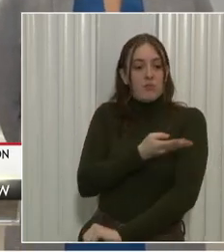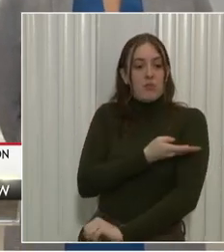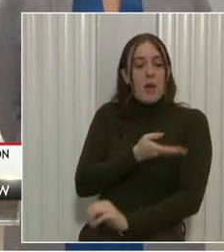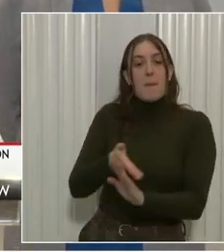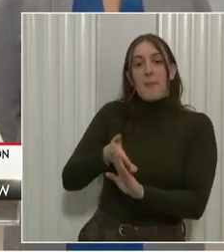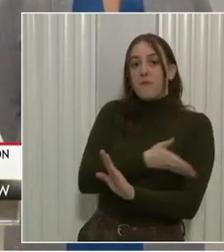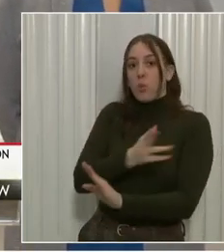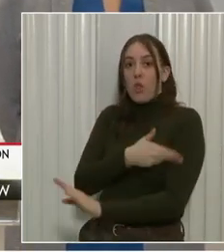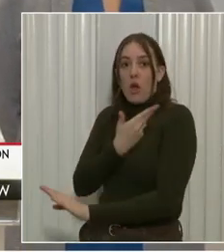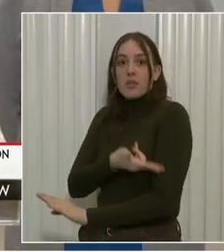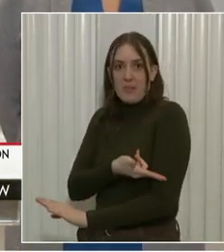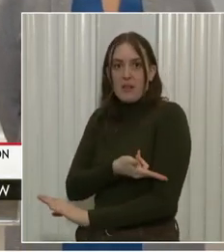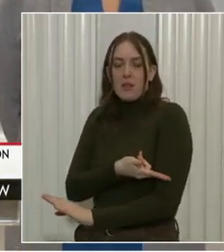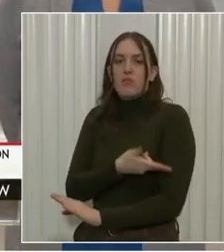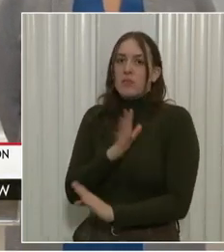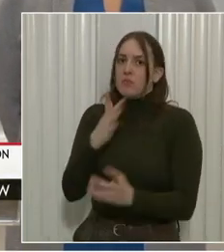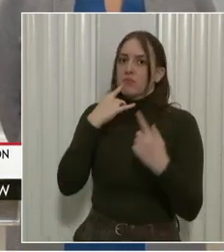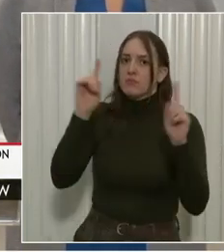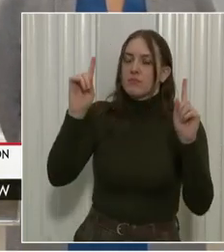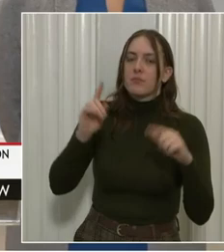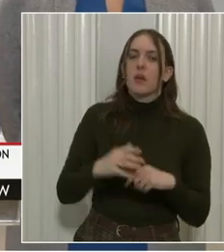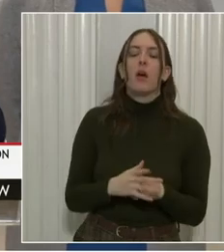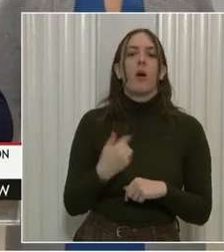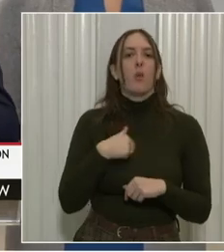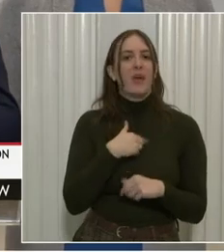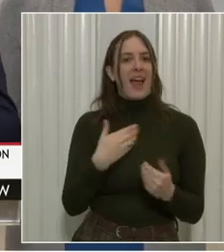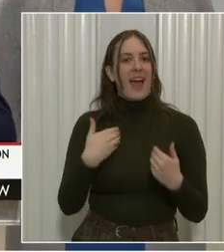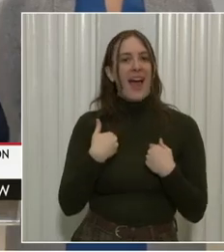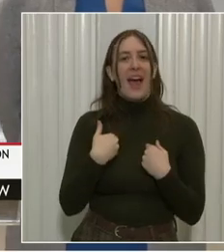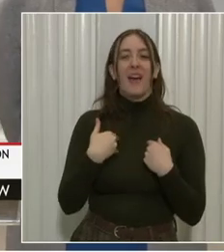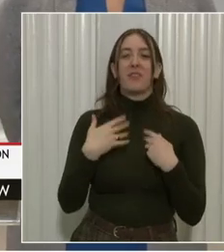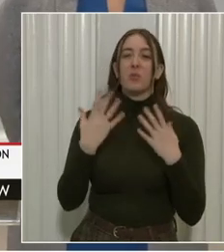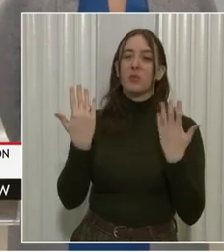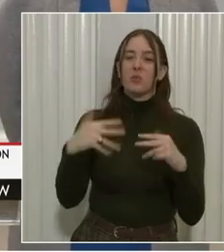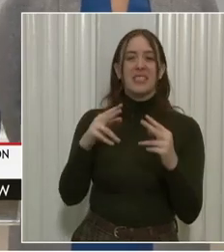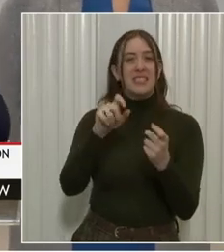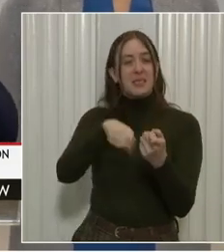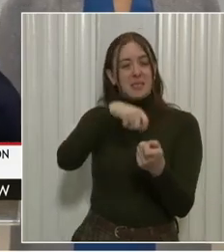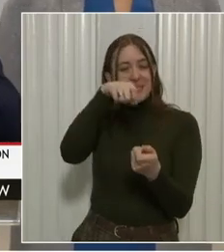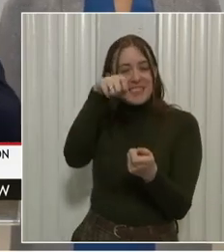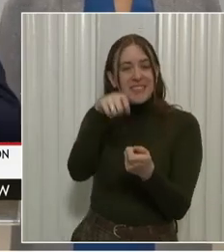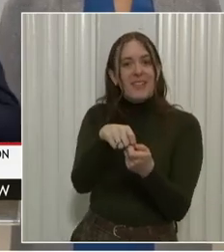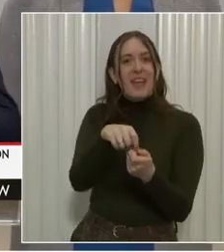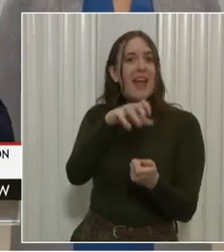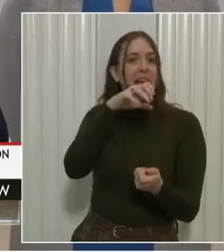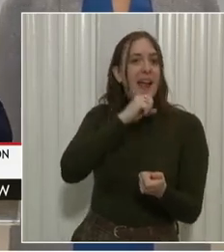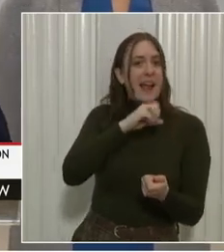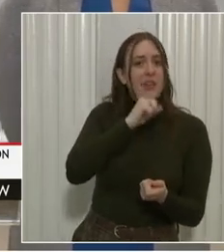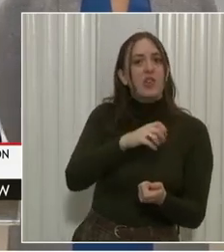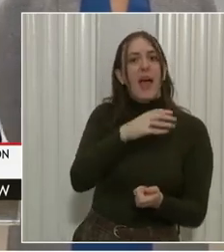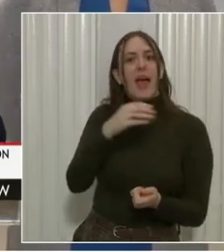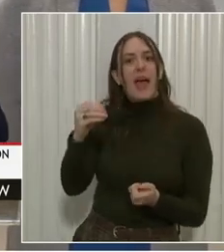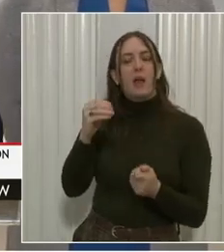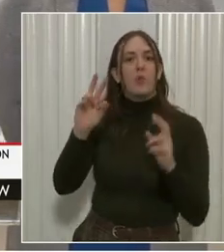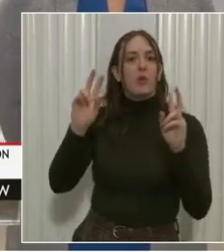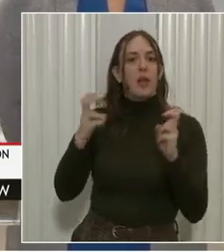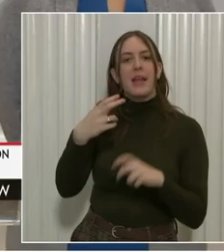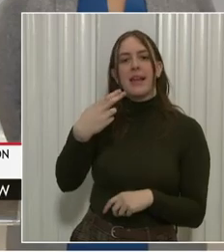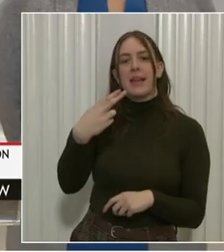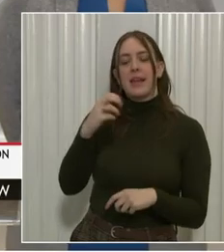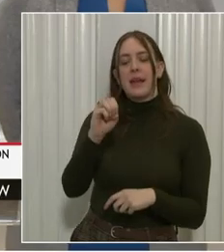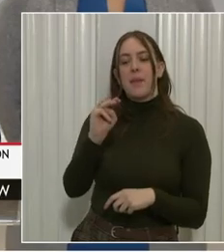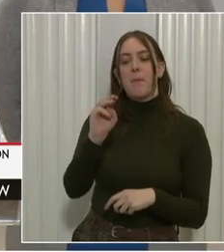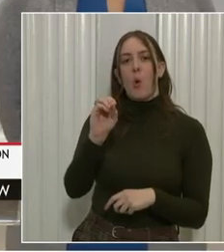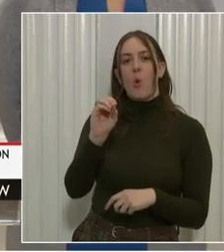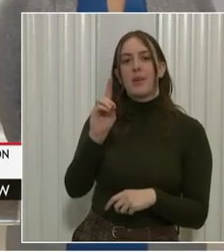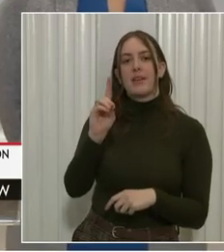for blood transfusion in the field that has very specific age and what we call hemodynamic parameters, blood pressures,